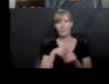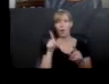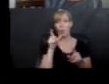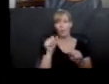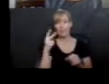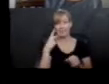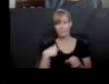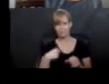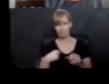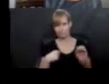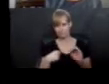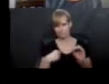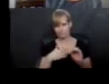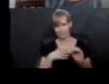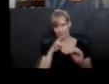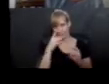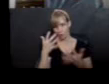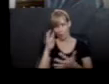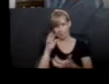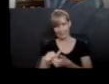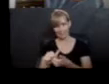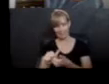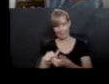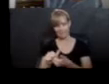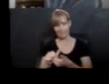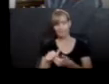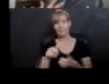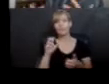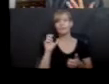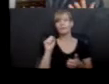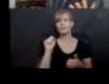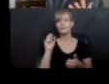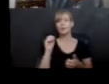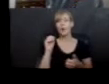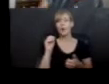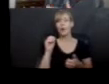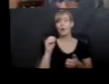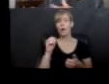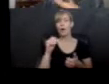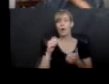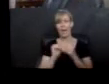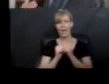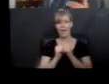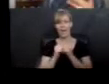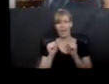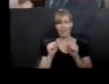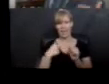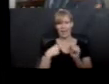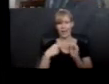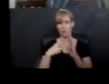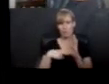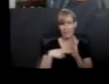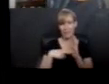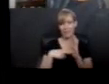one. My kids are already sleeping, hopefully. So right. So like trying to read when, when your family